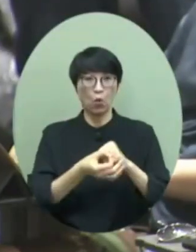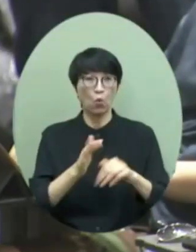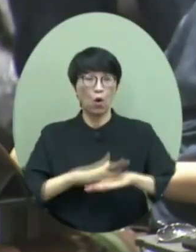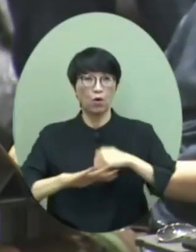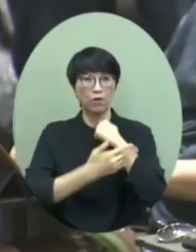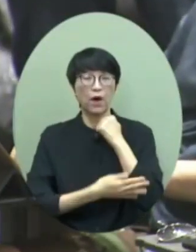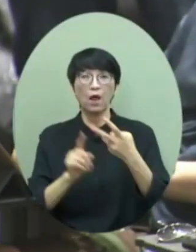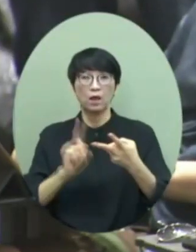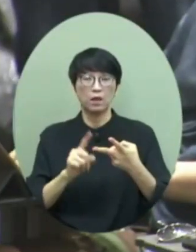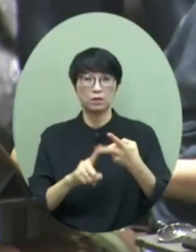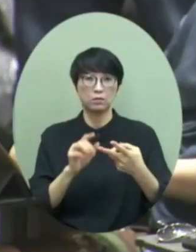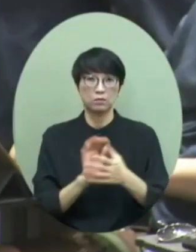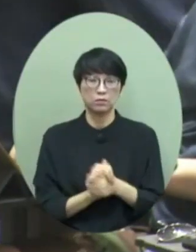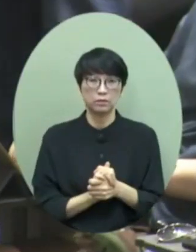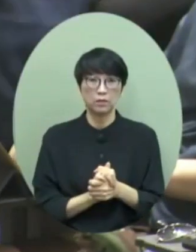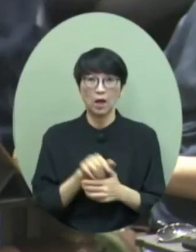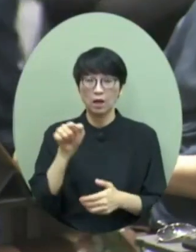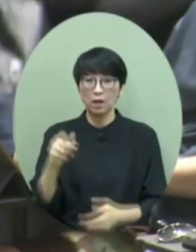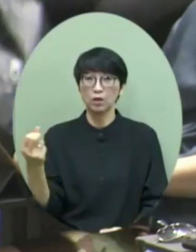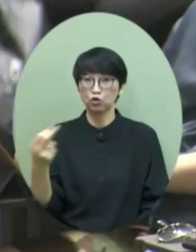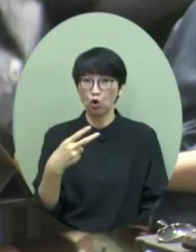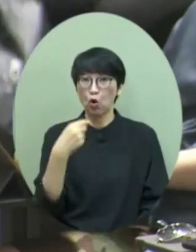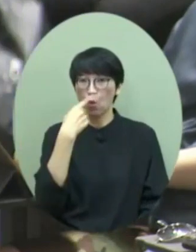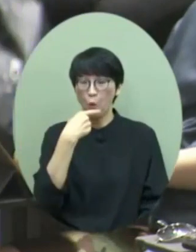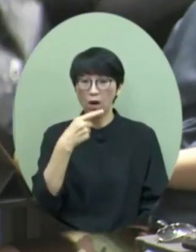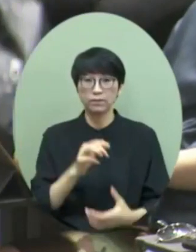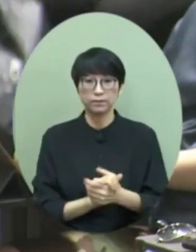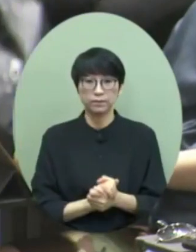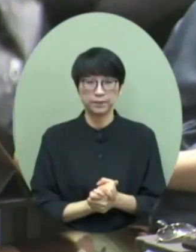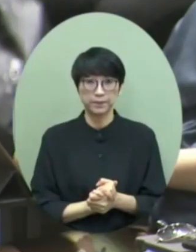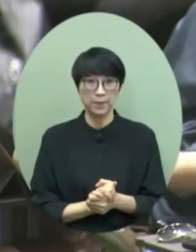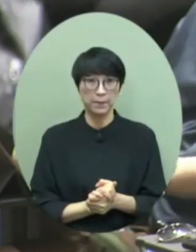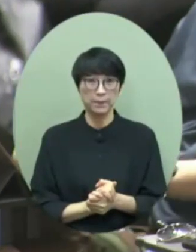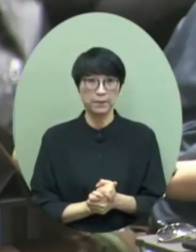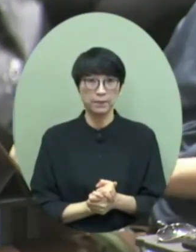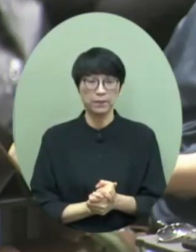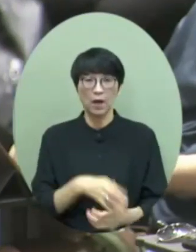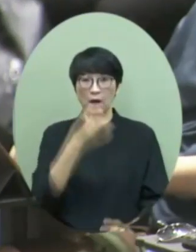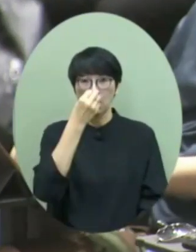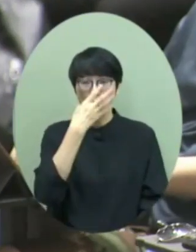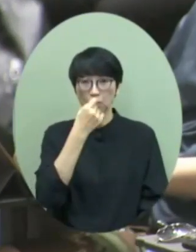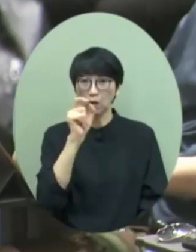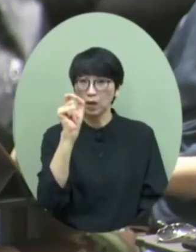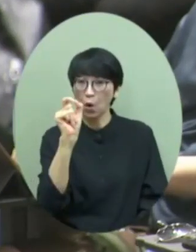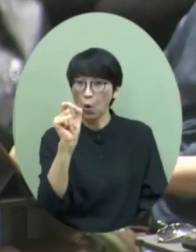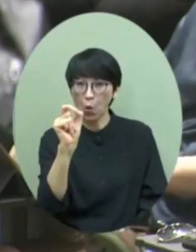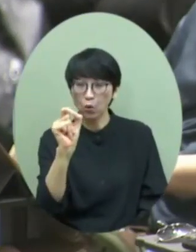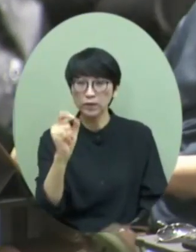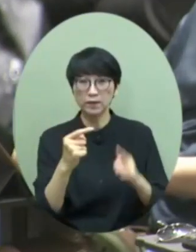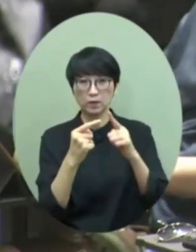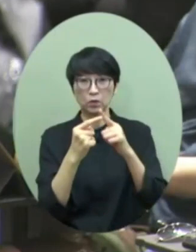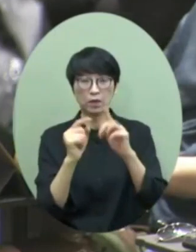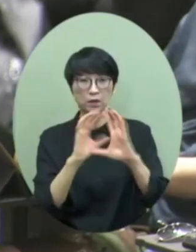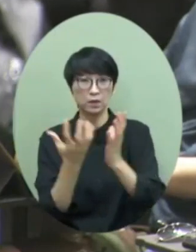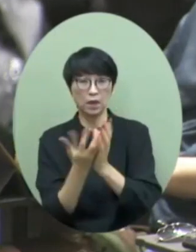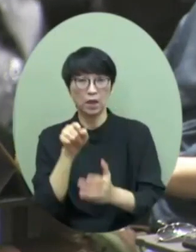Second, you have repeatedly said that it will be a tiny minority of people who could be prosecuted and targeted by this law.